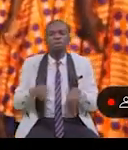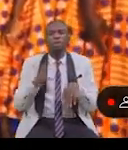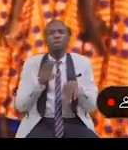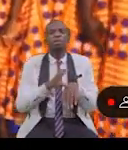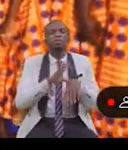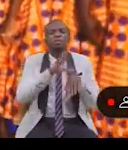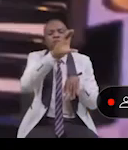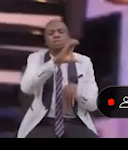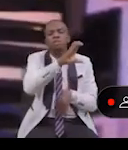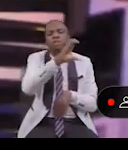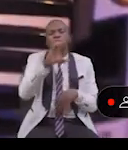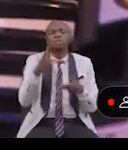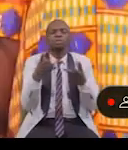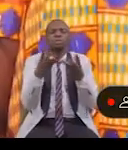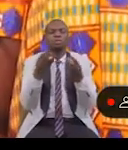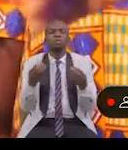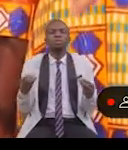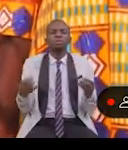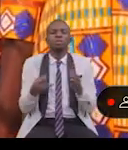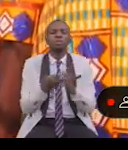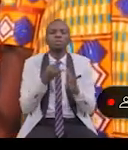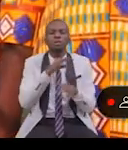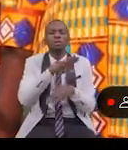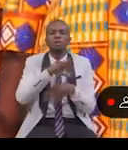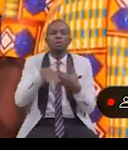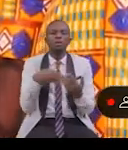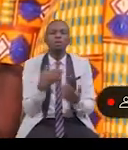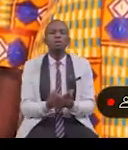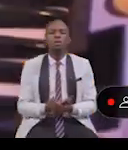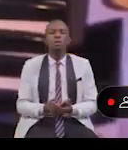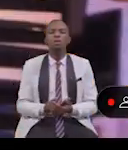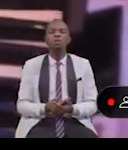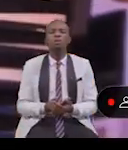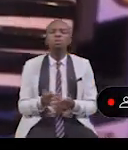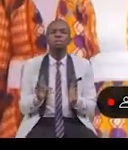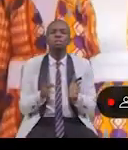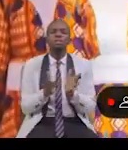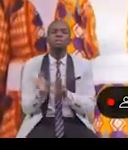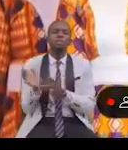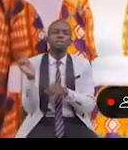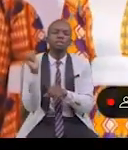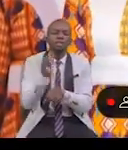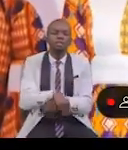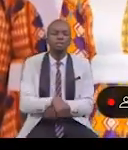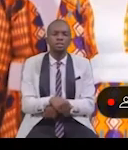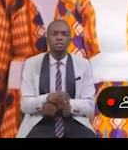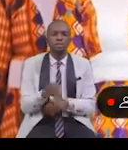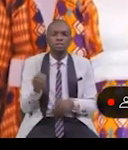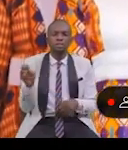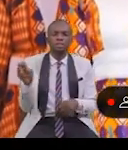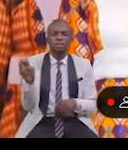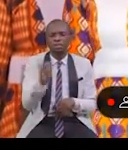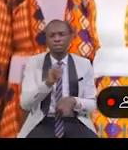Le calvaire les a ôtés, Jésus les a